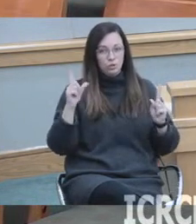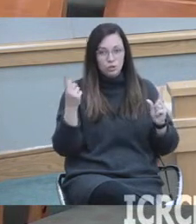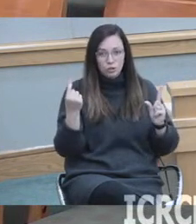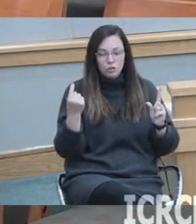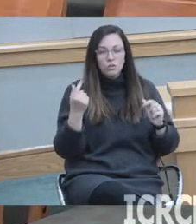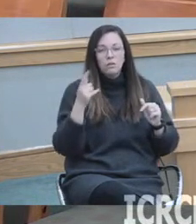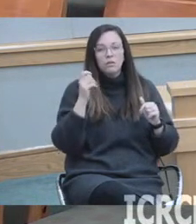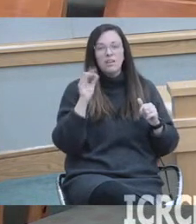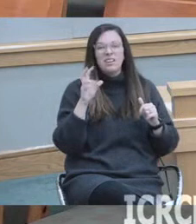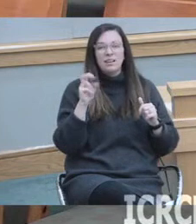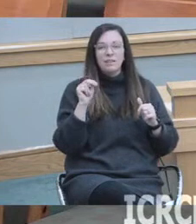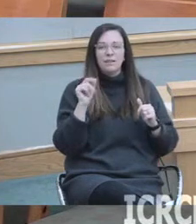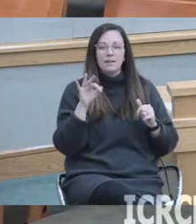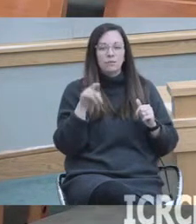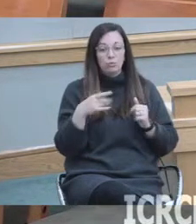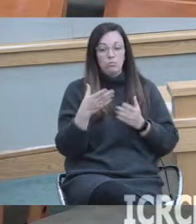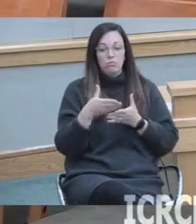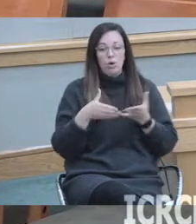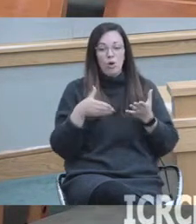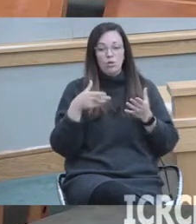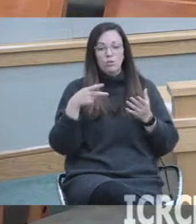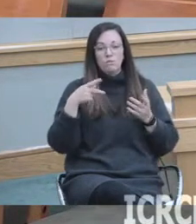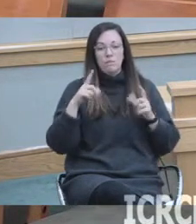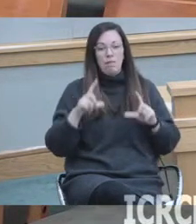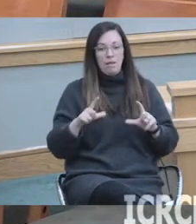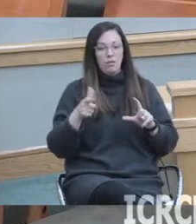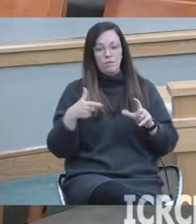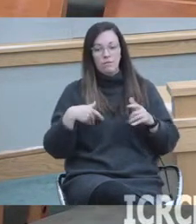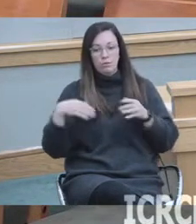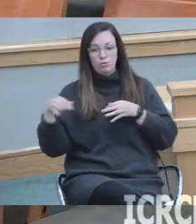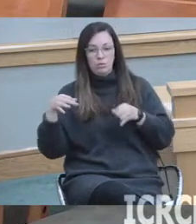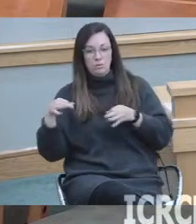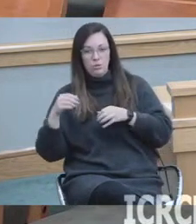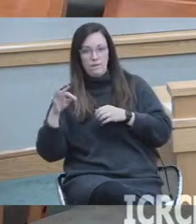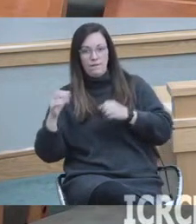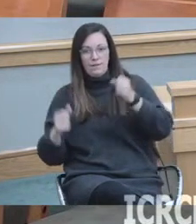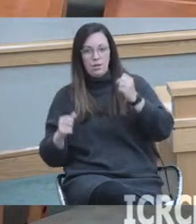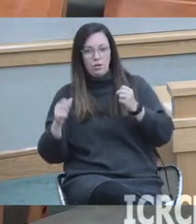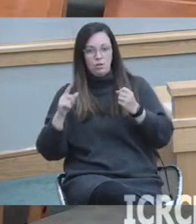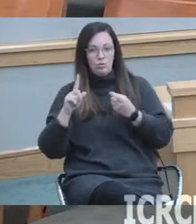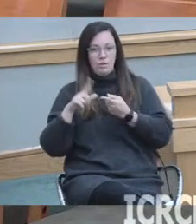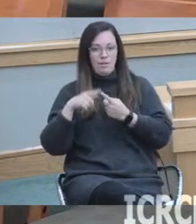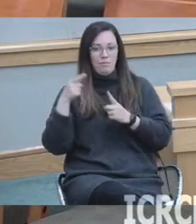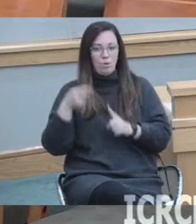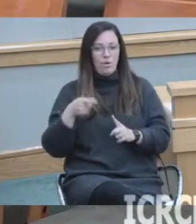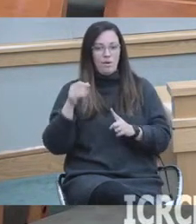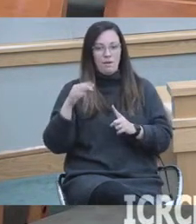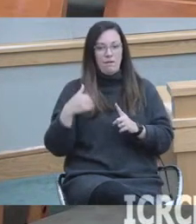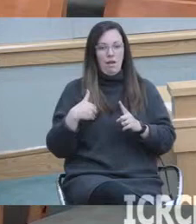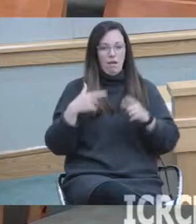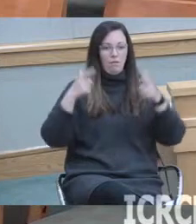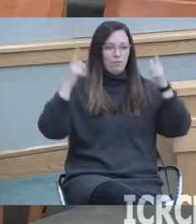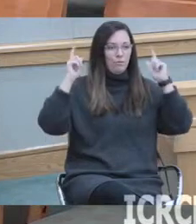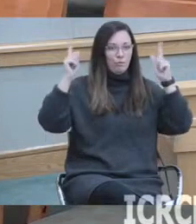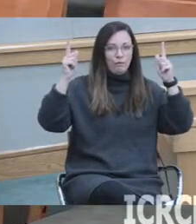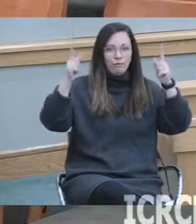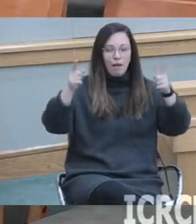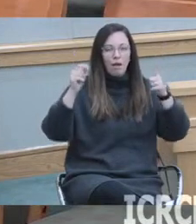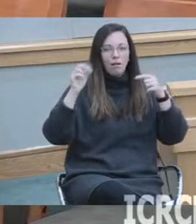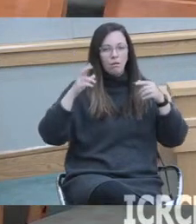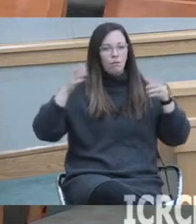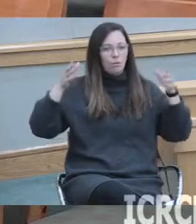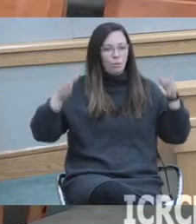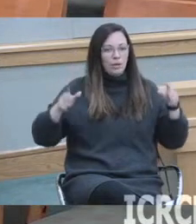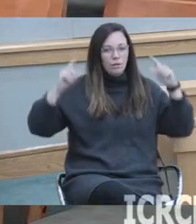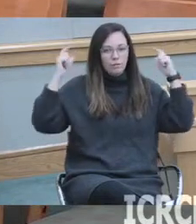if you have partial plates, you have a description of the vehicle, even down to the point whether it has a roof rack, it has a window sticker, it has